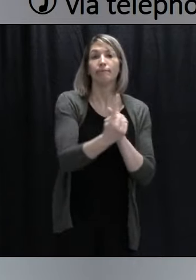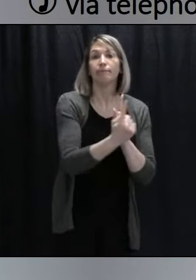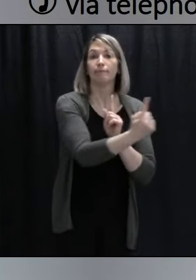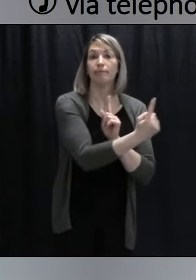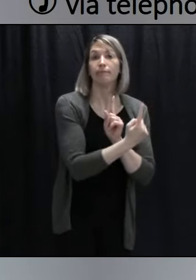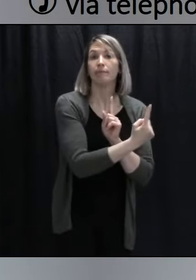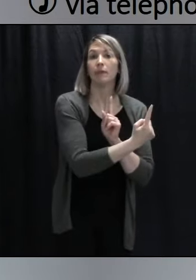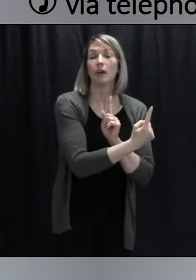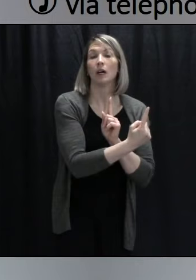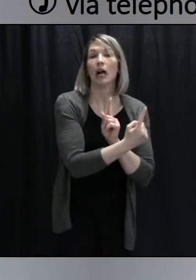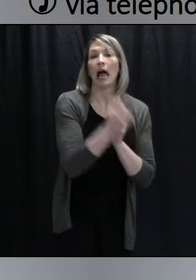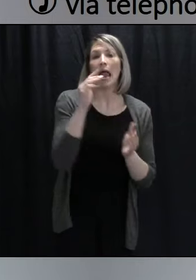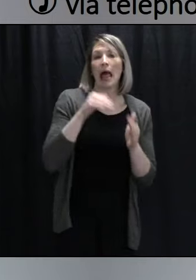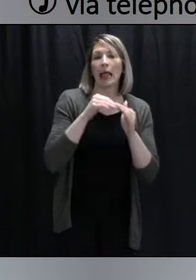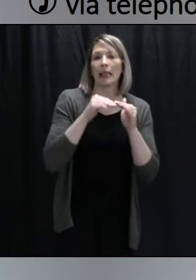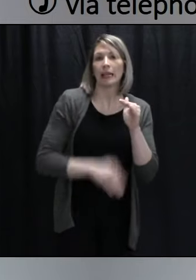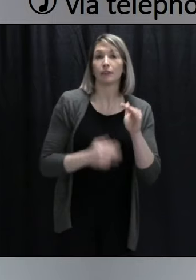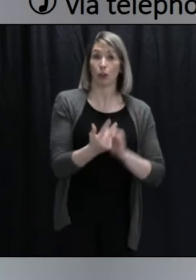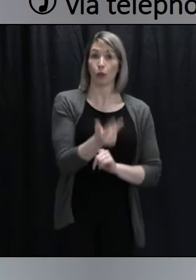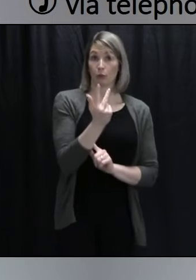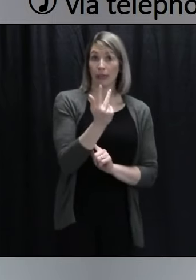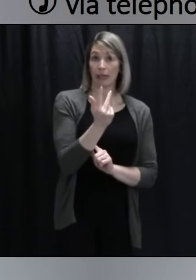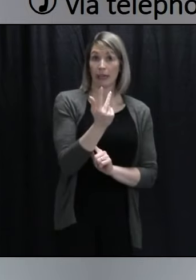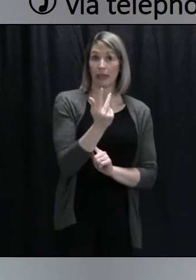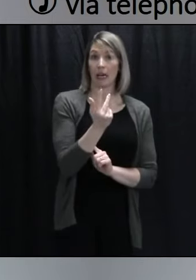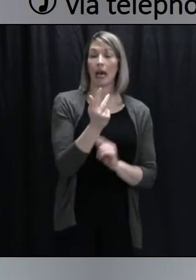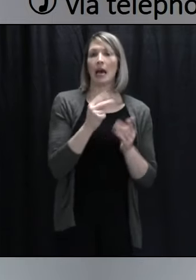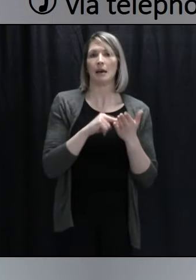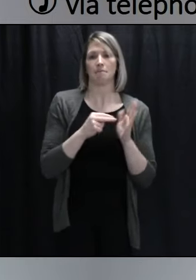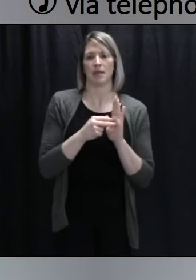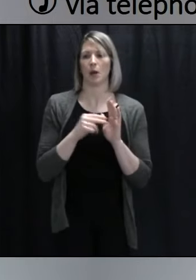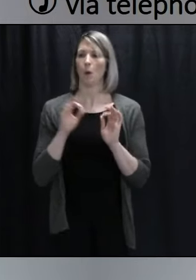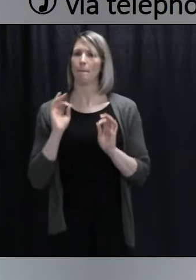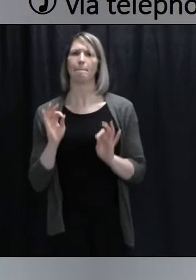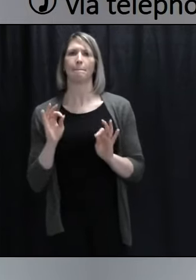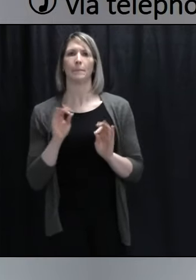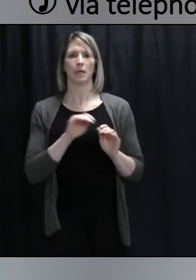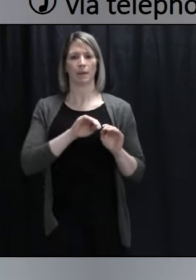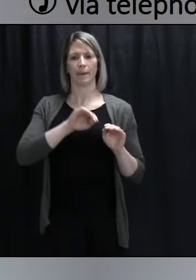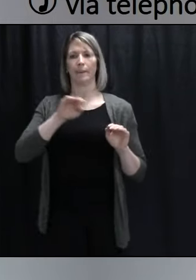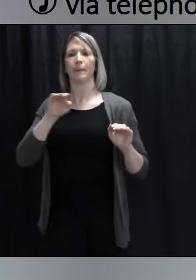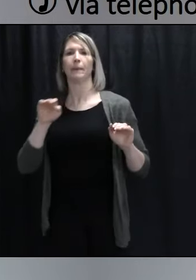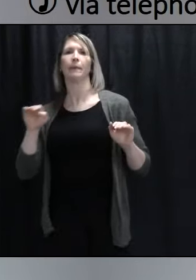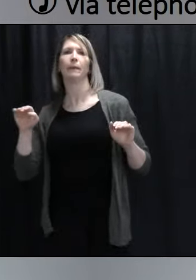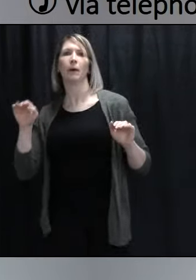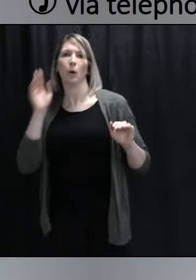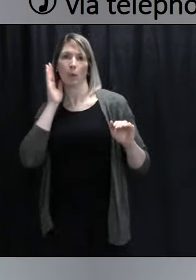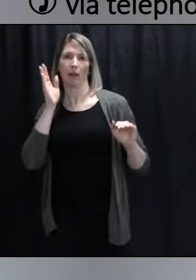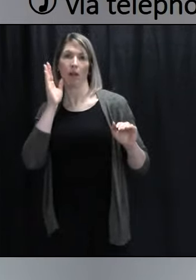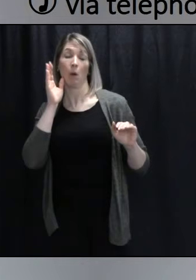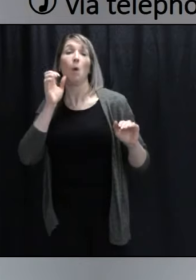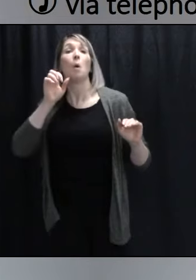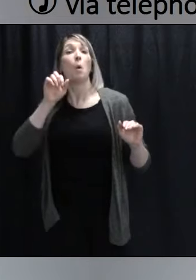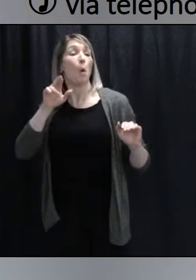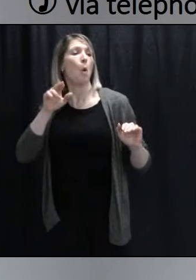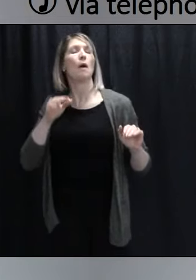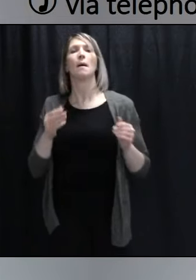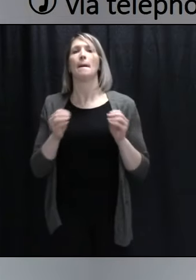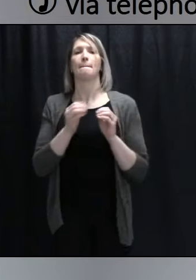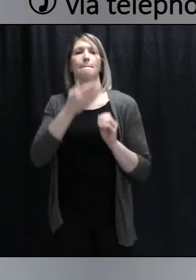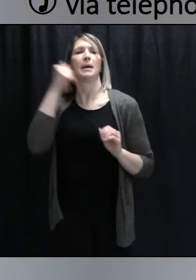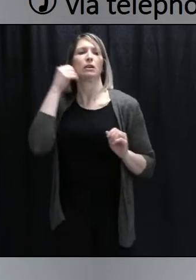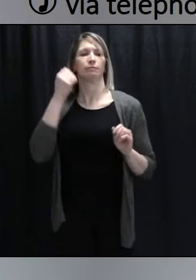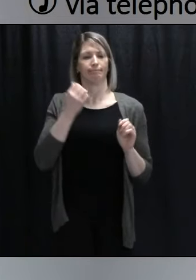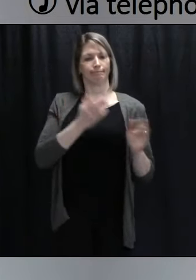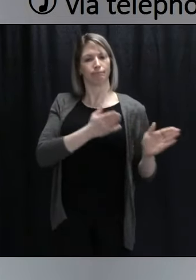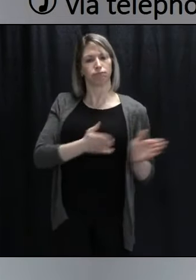less, we can hold this disease to a point where the peak will arrive later and we have more time to prepare, and the peak will